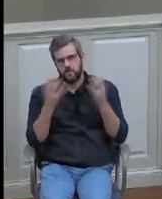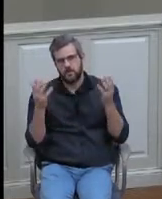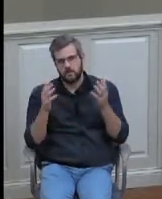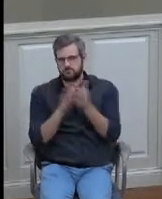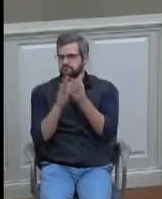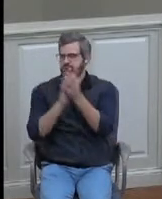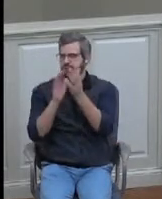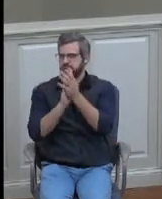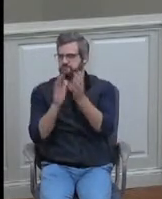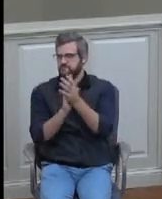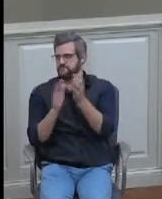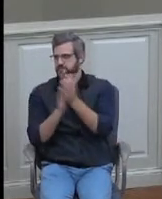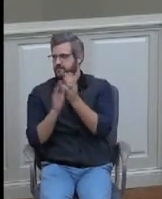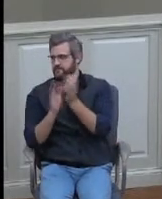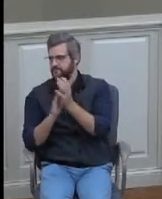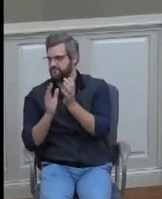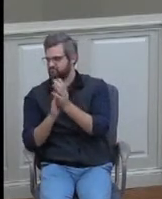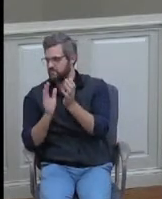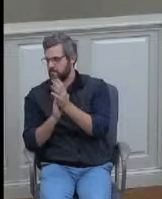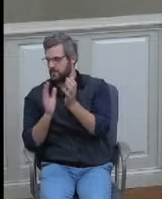welcome.